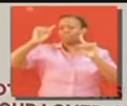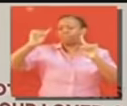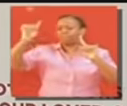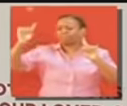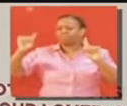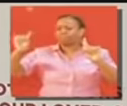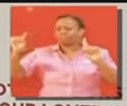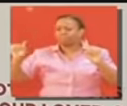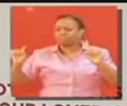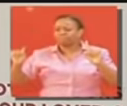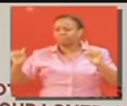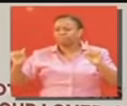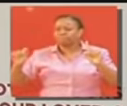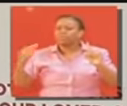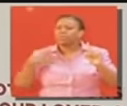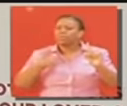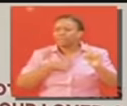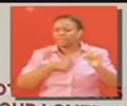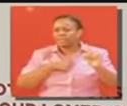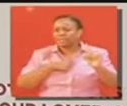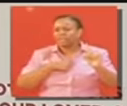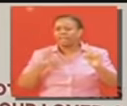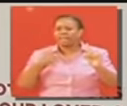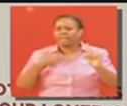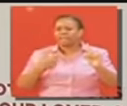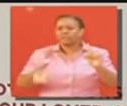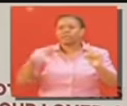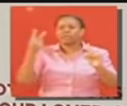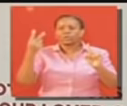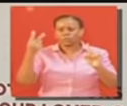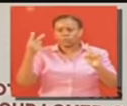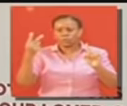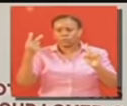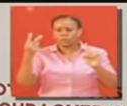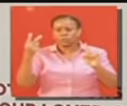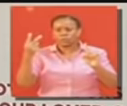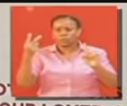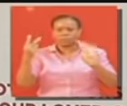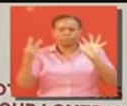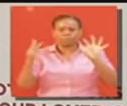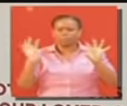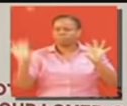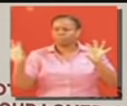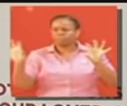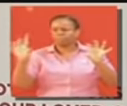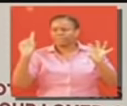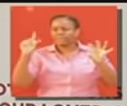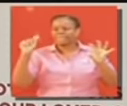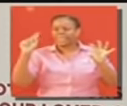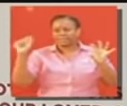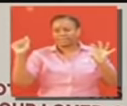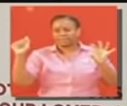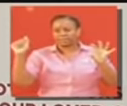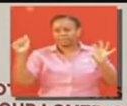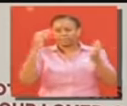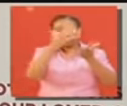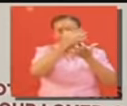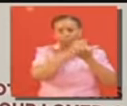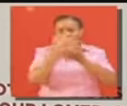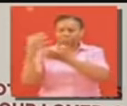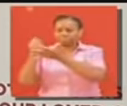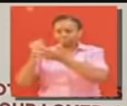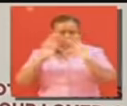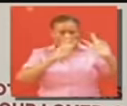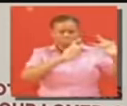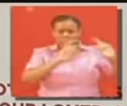a separate data source, to corroborate. This is what we do in epidemiology and public health. We utilize data from multiple sources